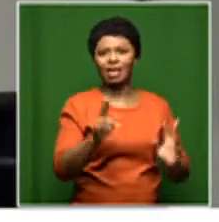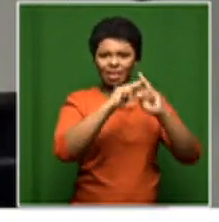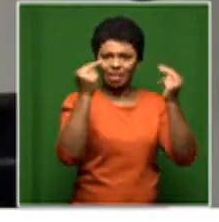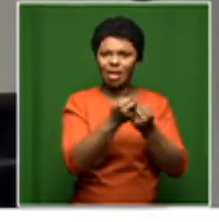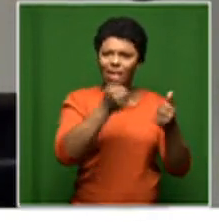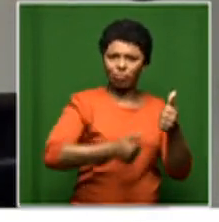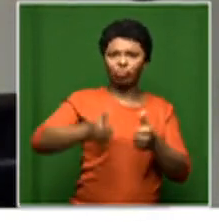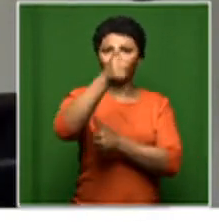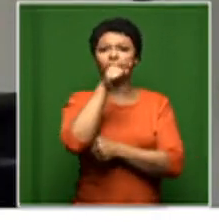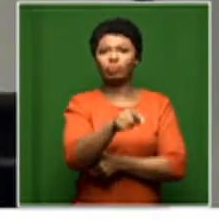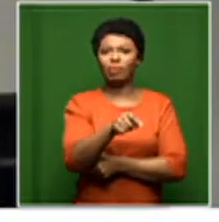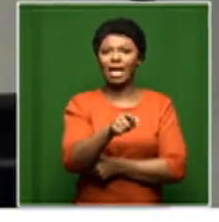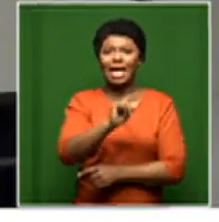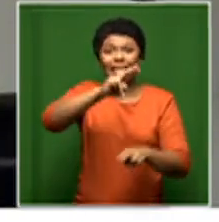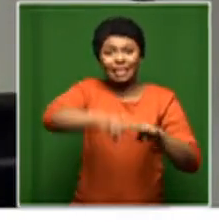have a seat,